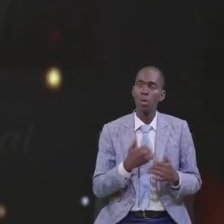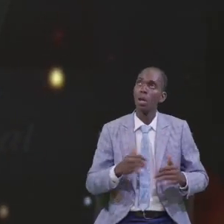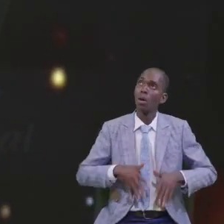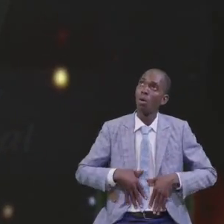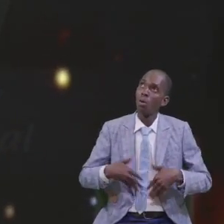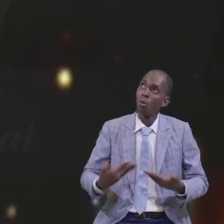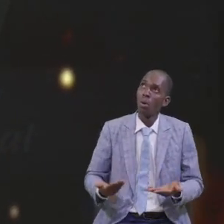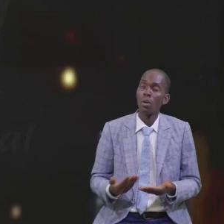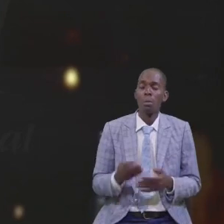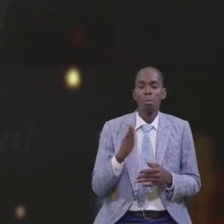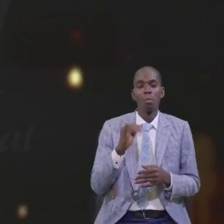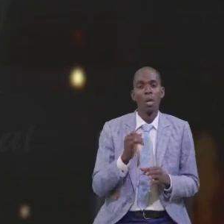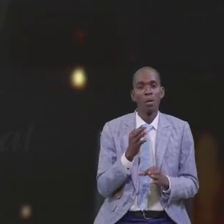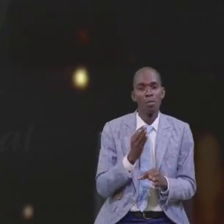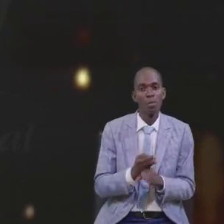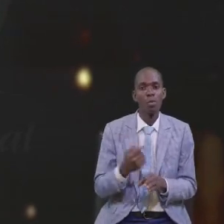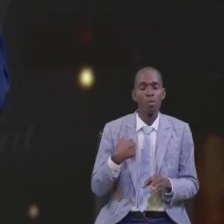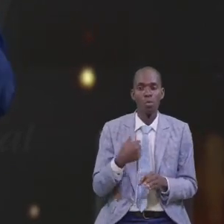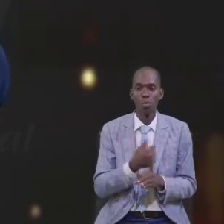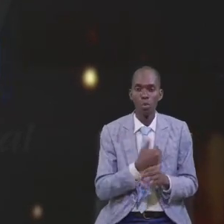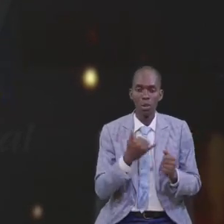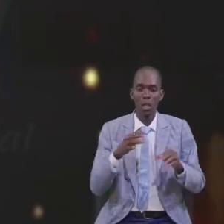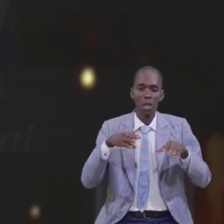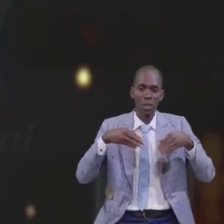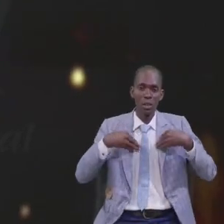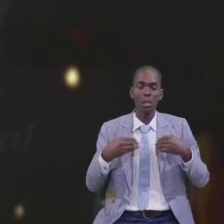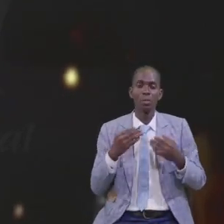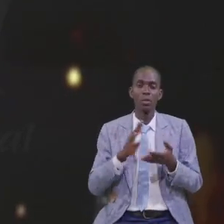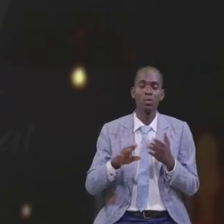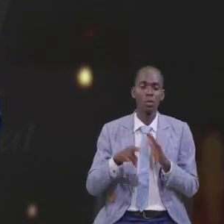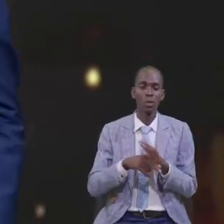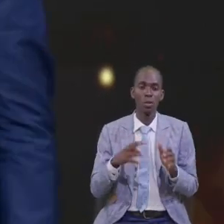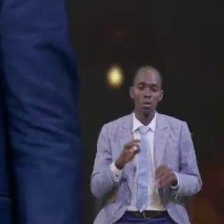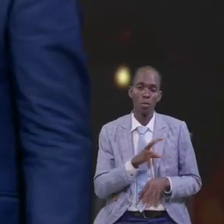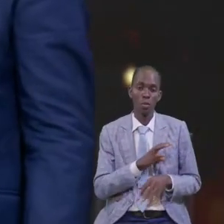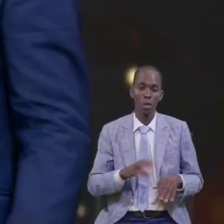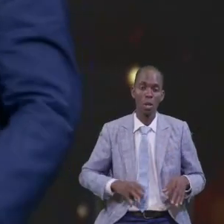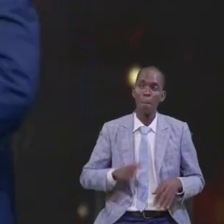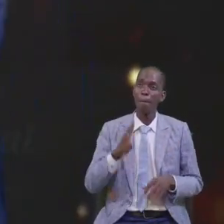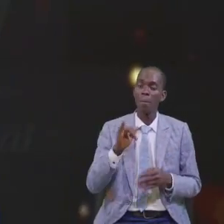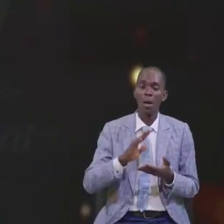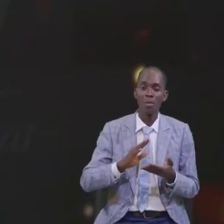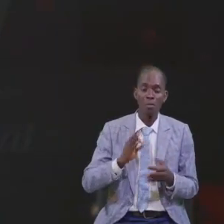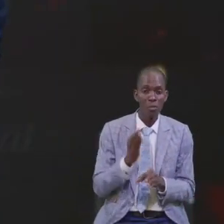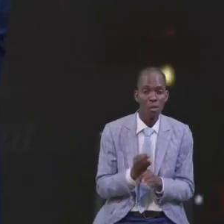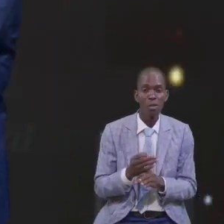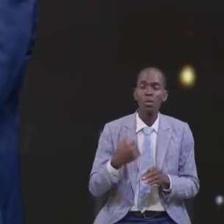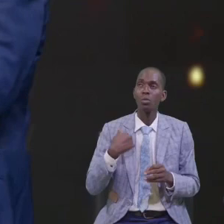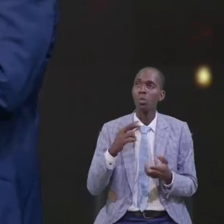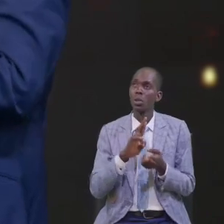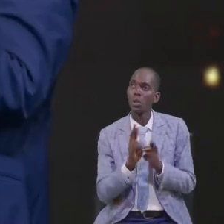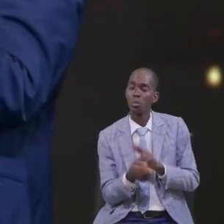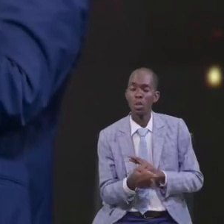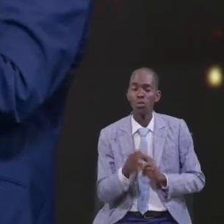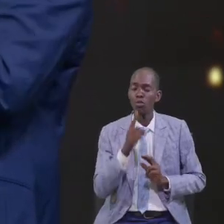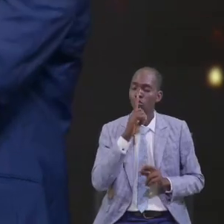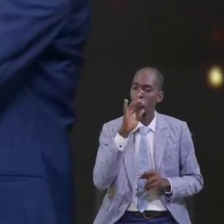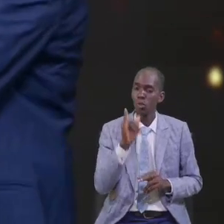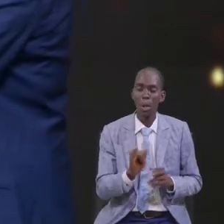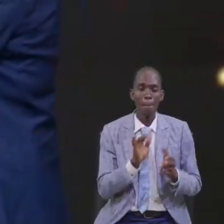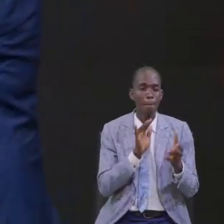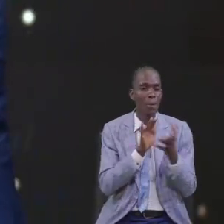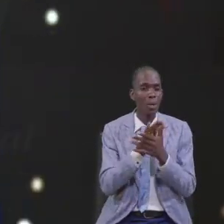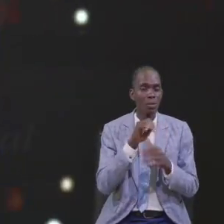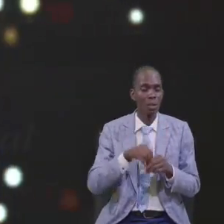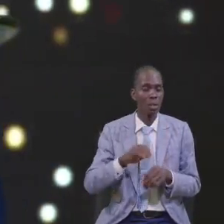attract and we demand the forgiveness of the Lord by faith, and we repent by faith, believing, if we truly repent in our